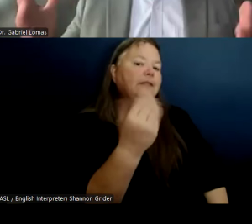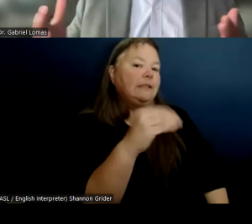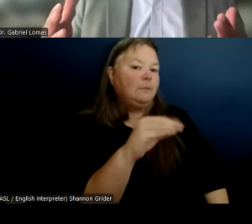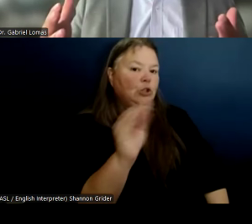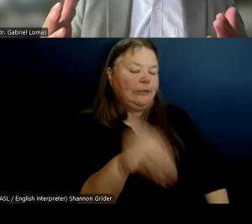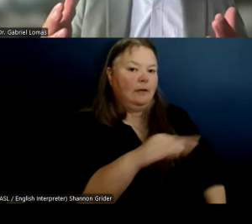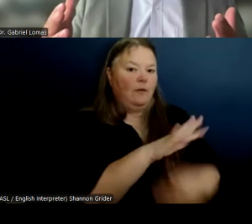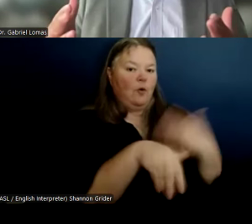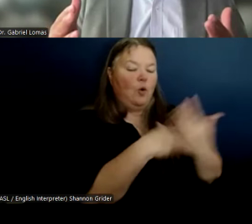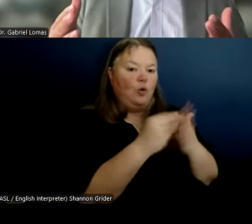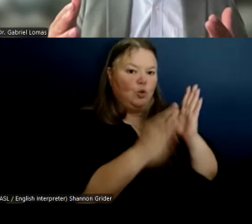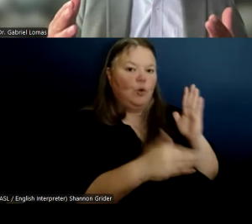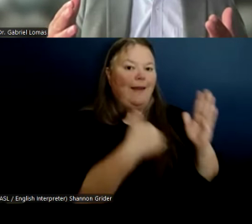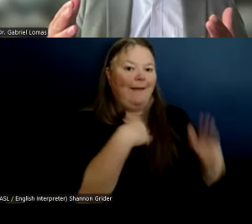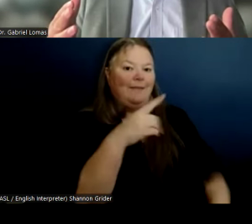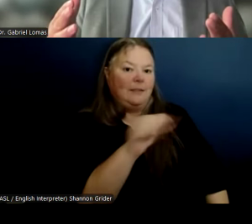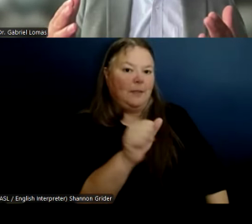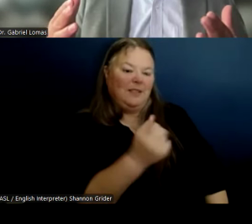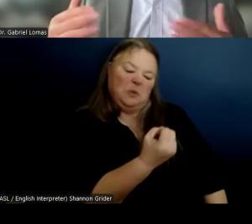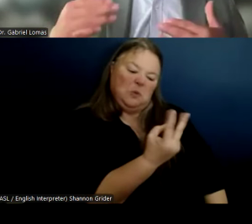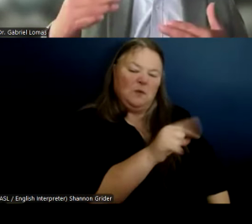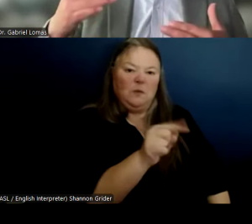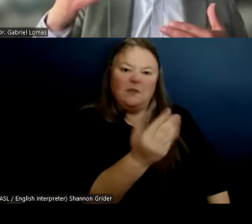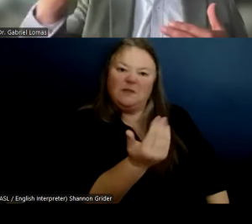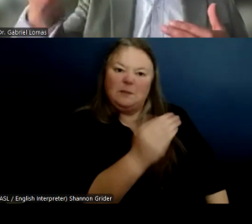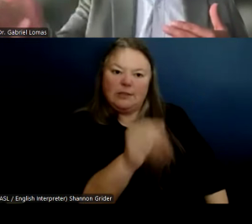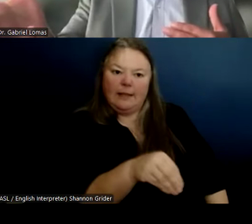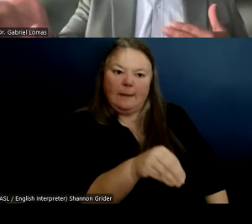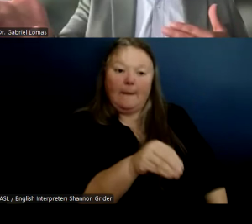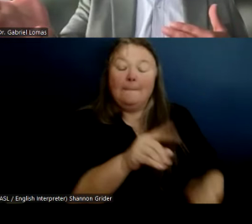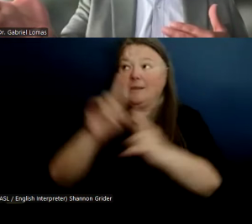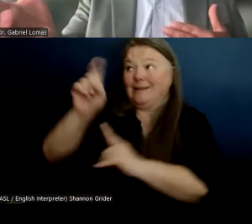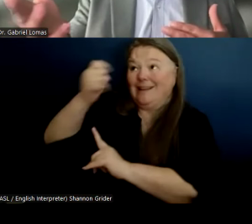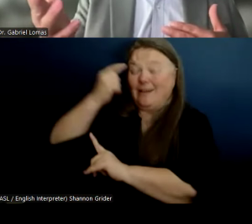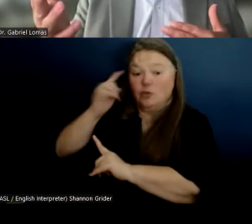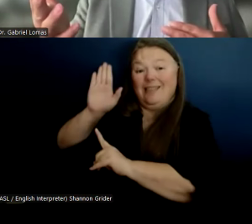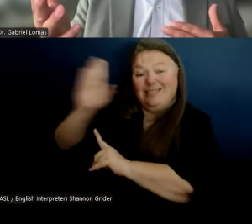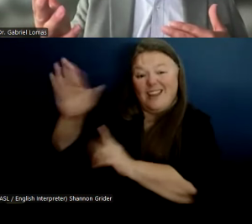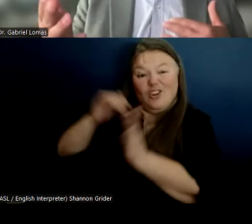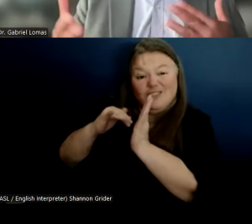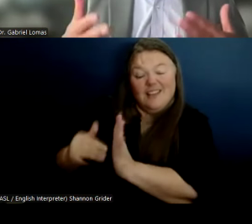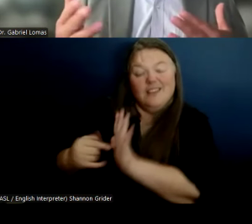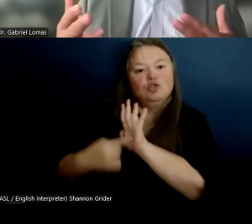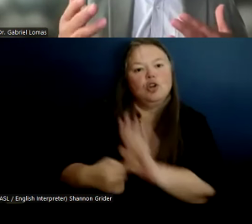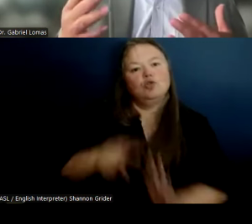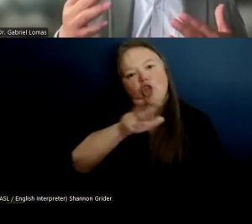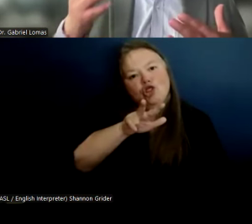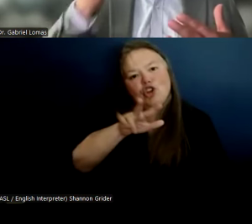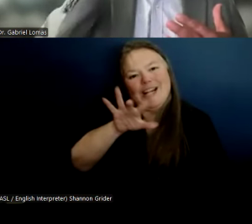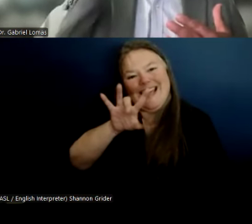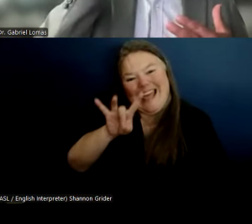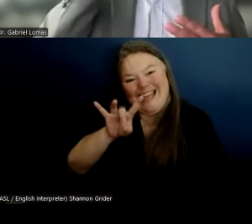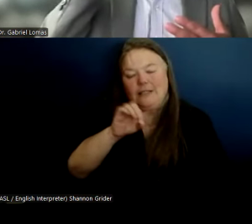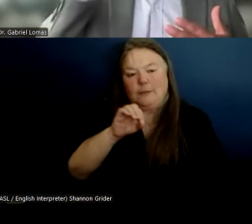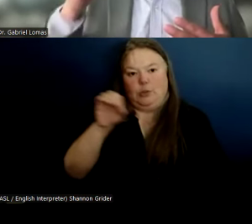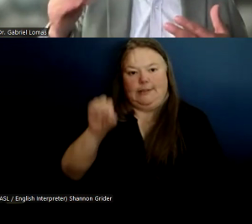all the student body has a disability. And yet the government's own study is showing that they have 38%. And the